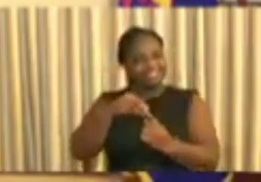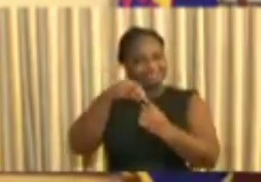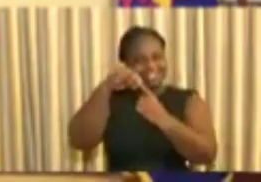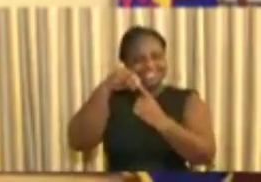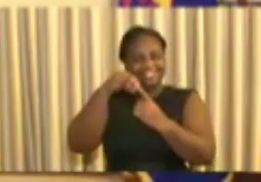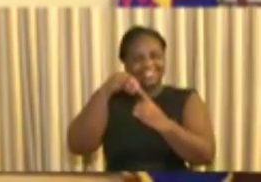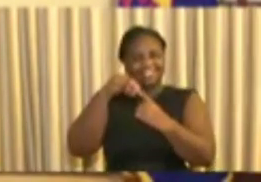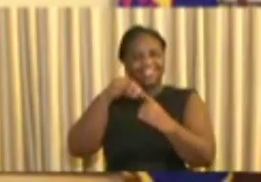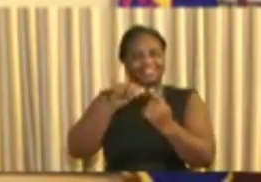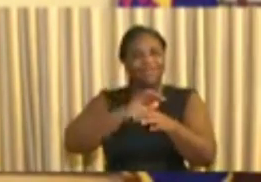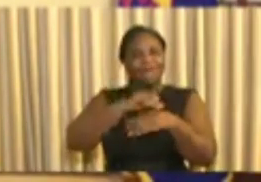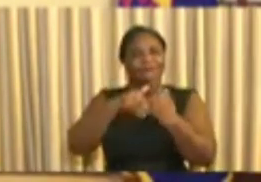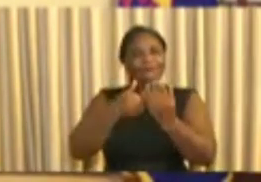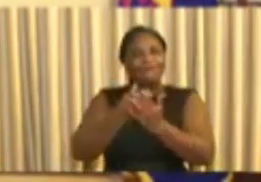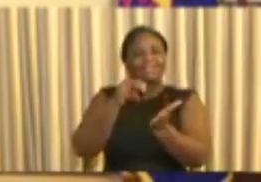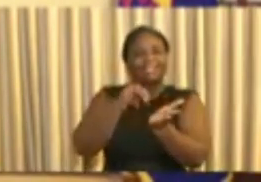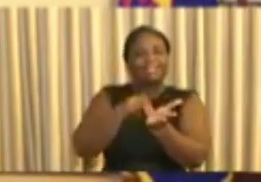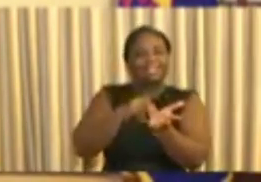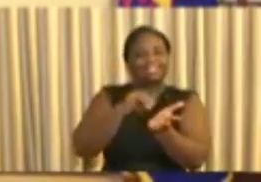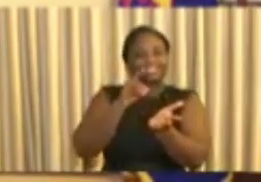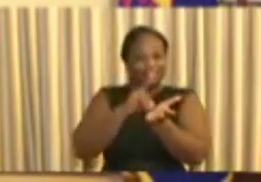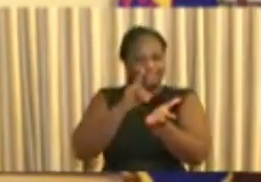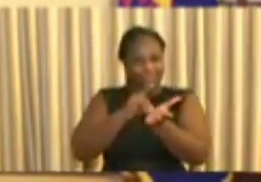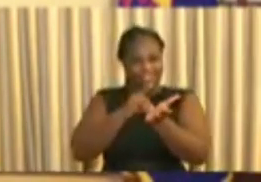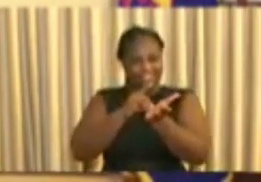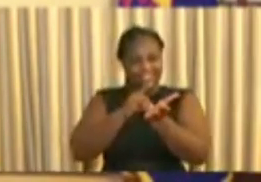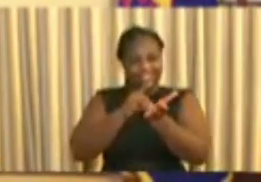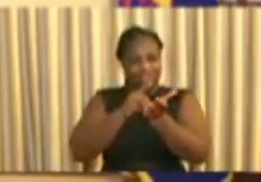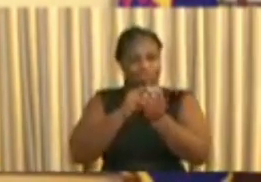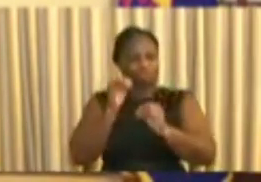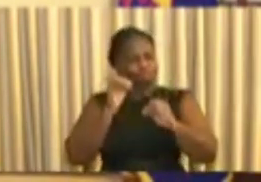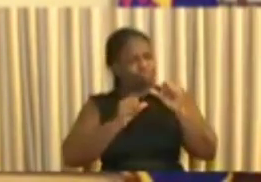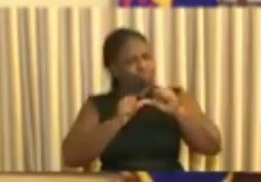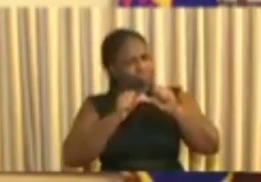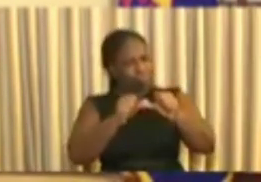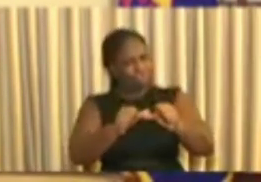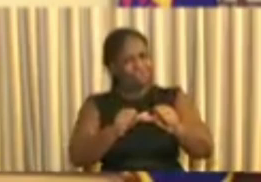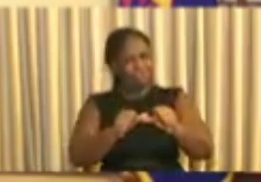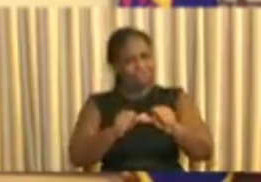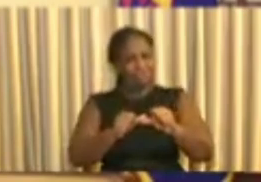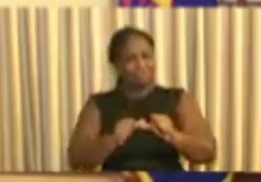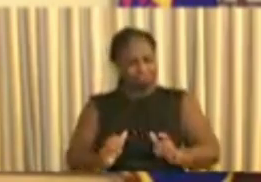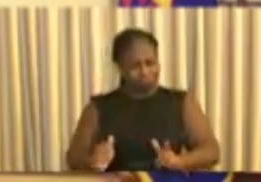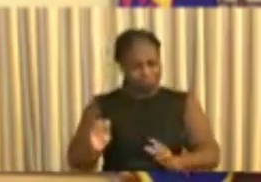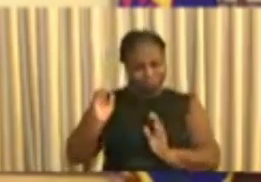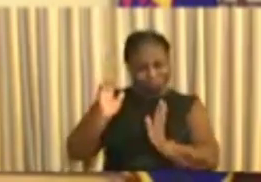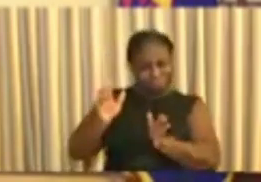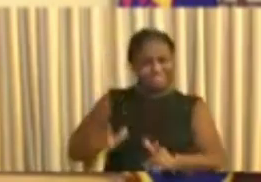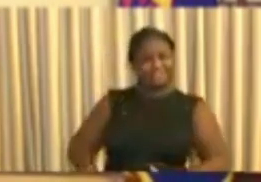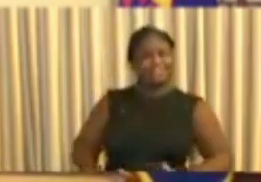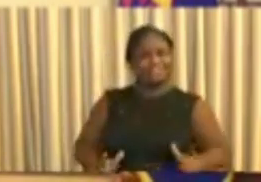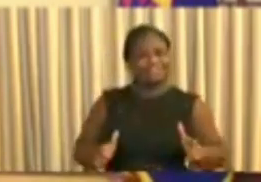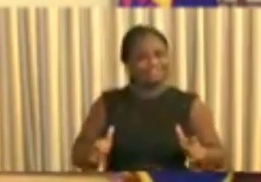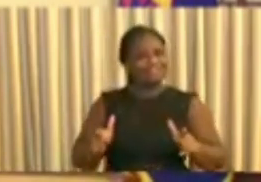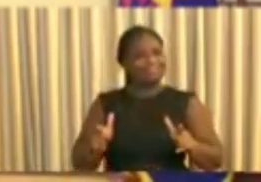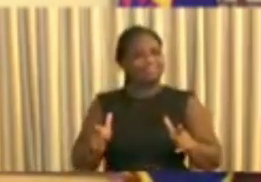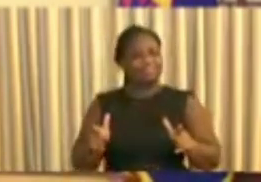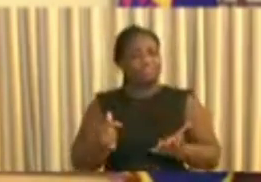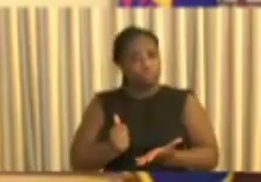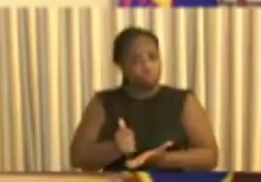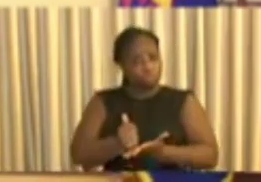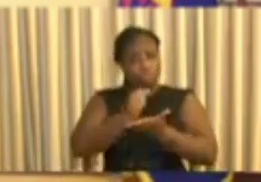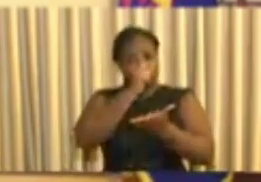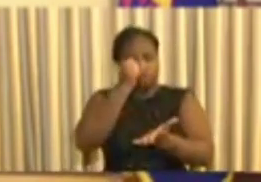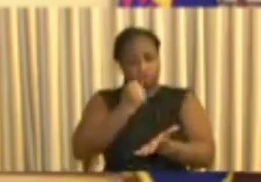particular all our frontline actors who continue to put their lives on the line to